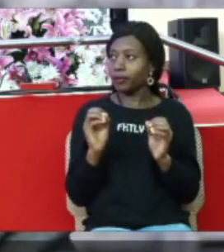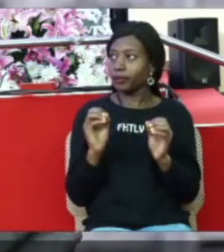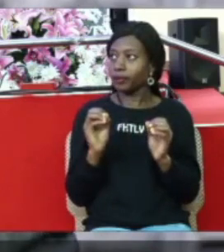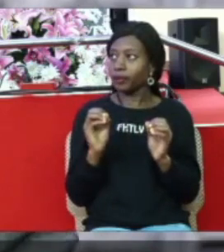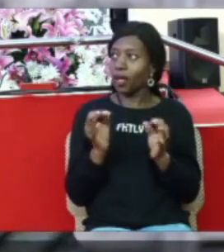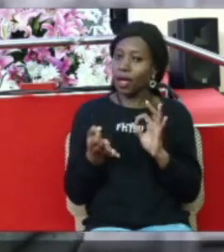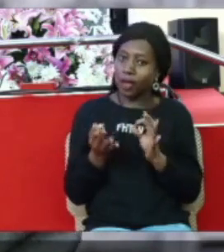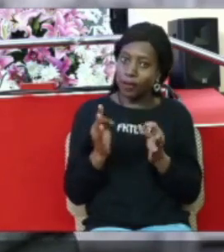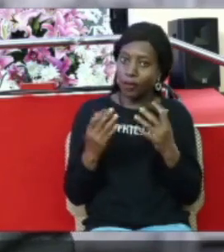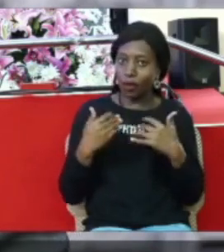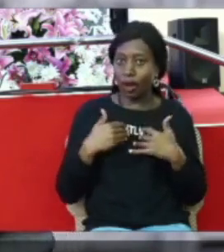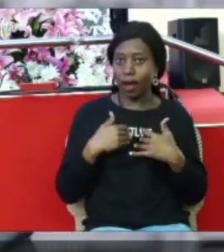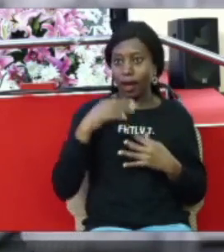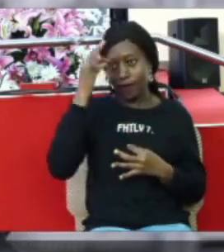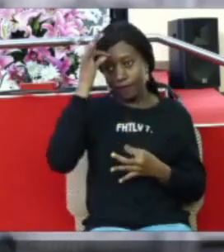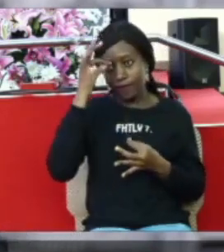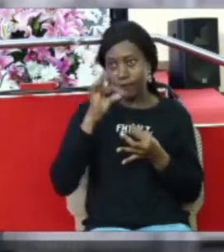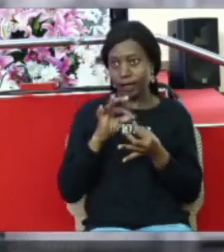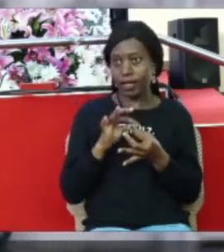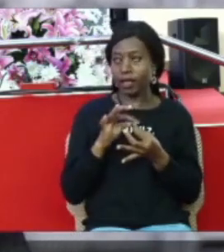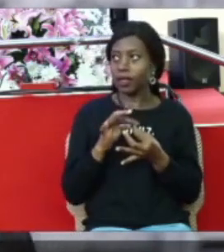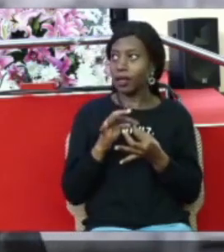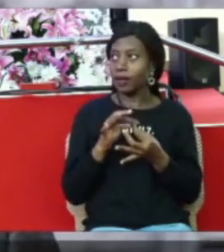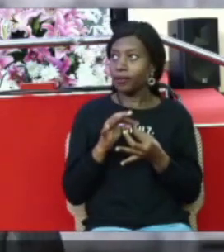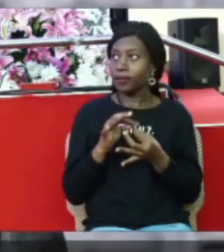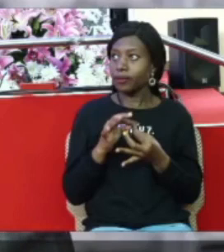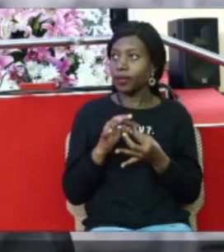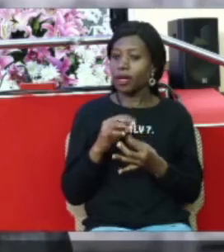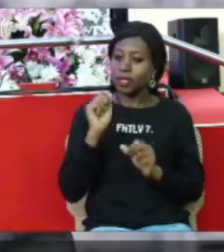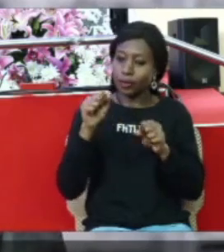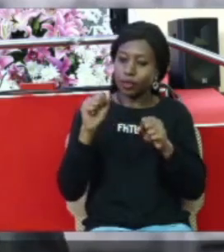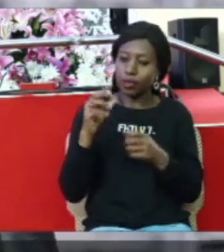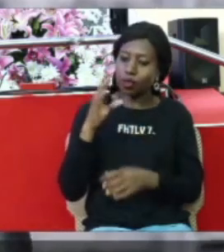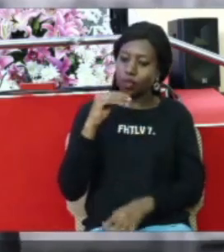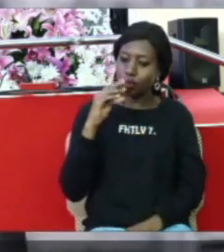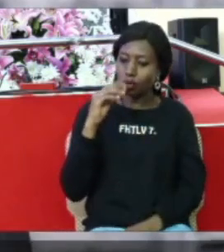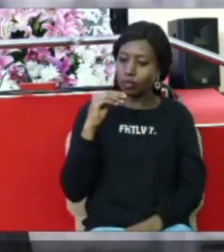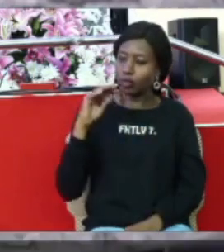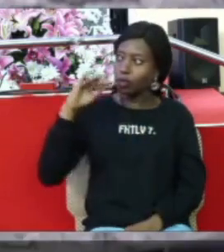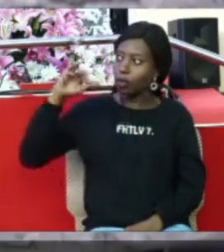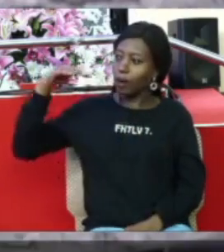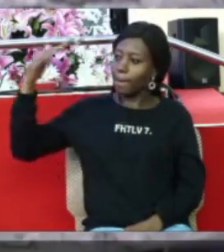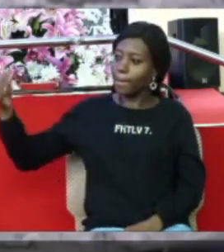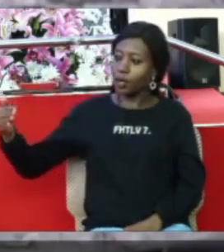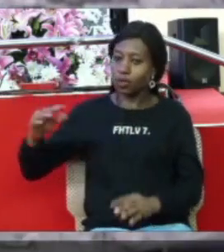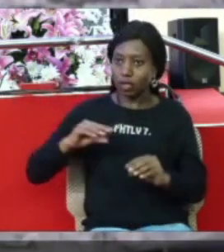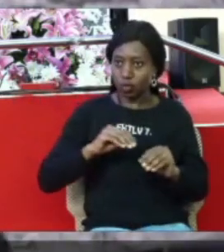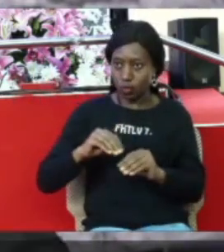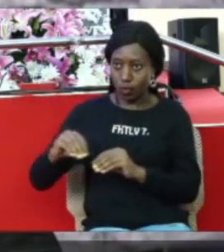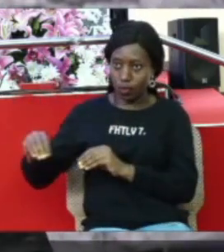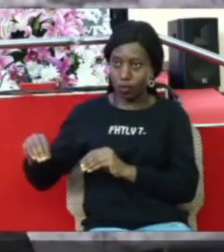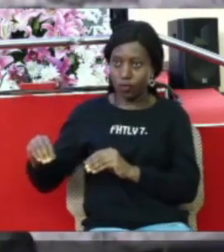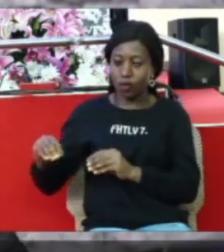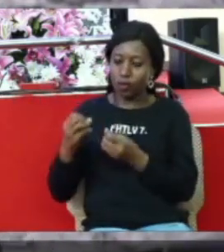as a mustard seed, you can say to this mountain, move from here to there, and it will move. Nothing